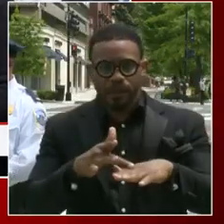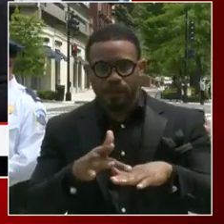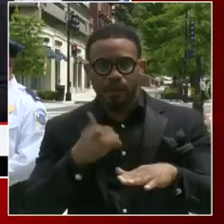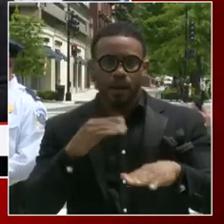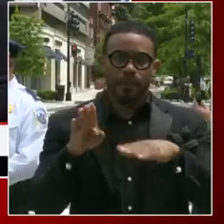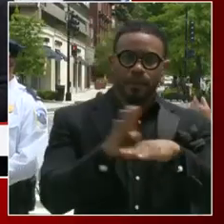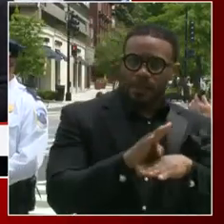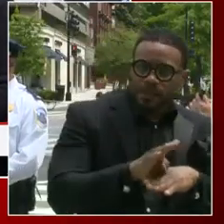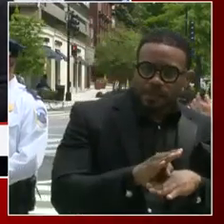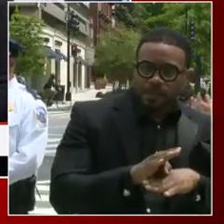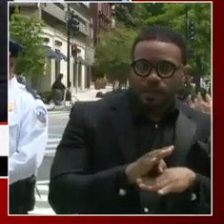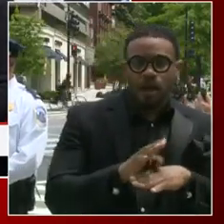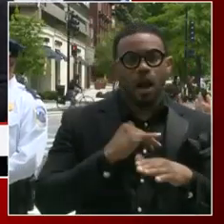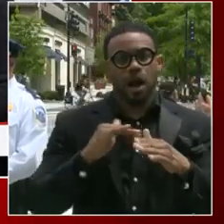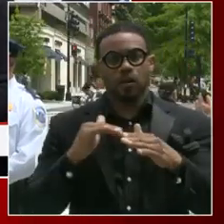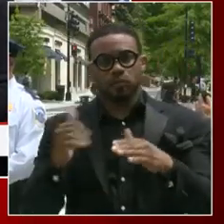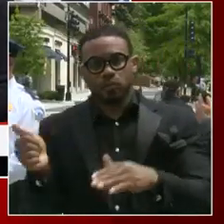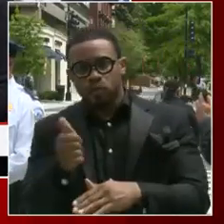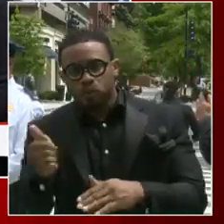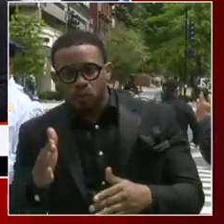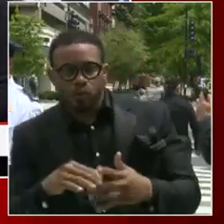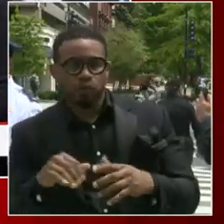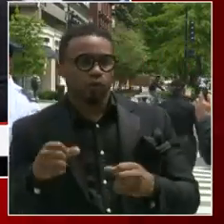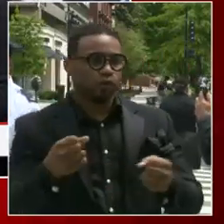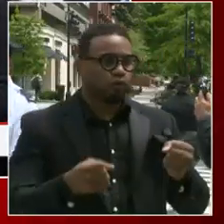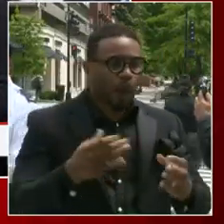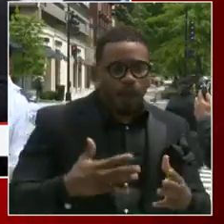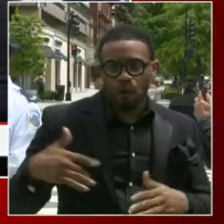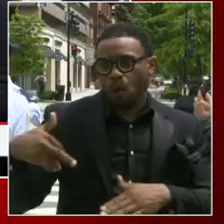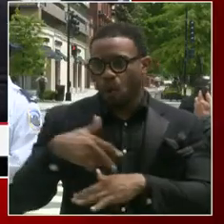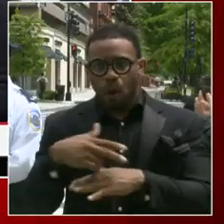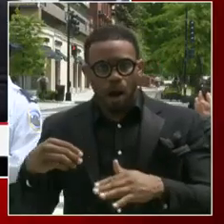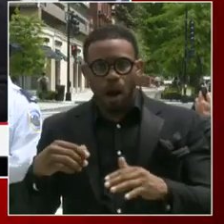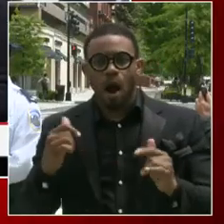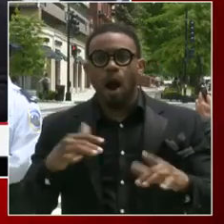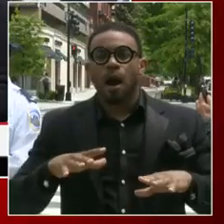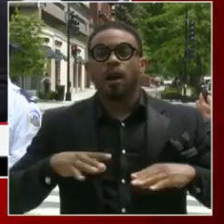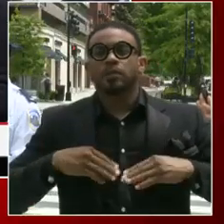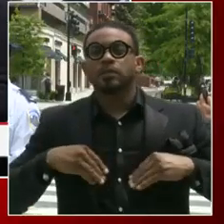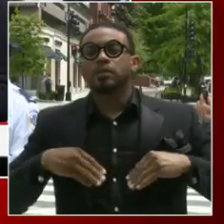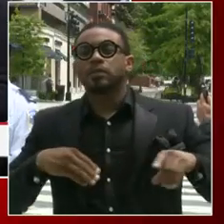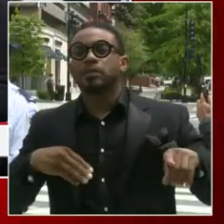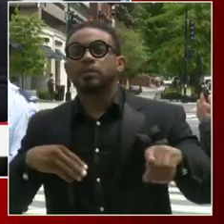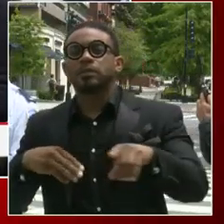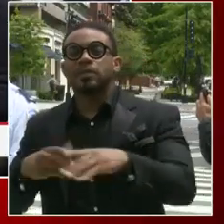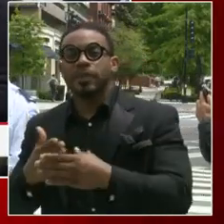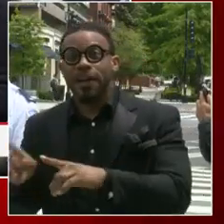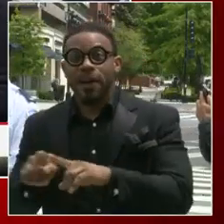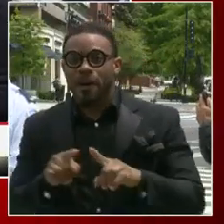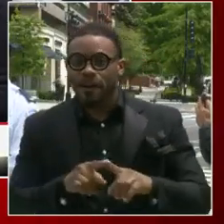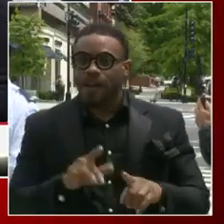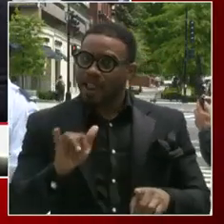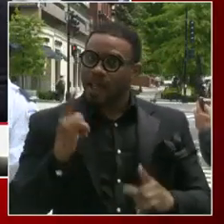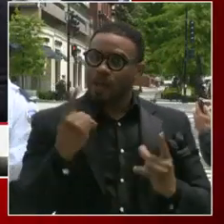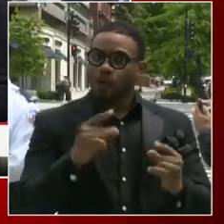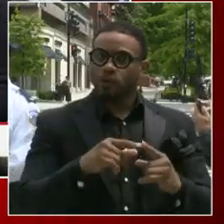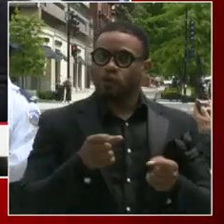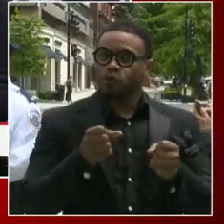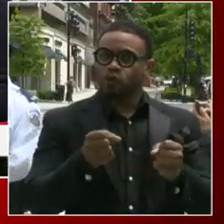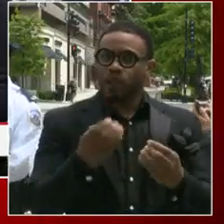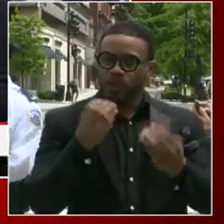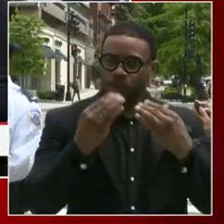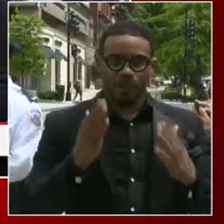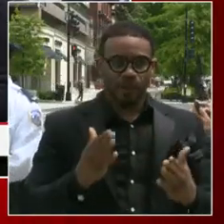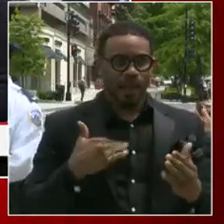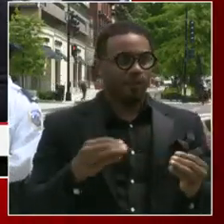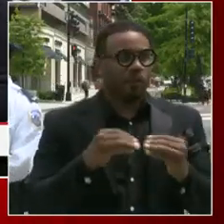our businesses, our commuters, our drivers are adopting those things as well, like going to streeteries